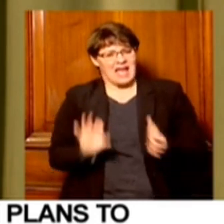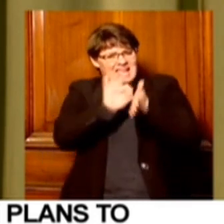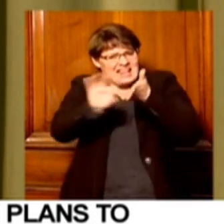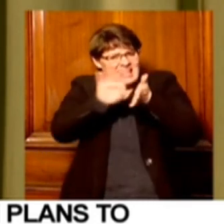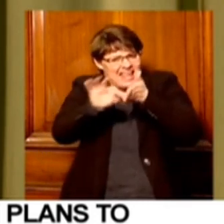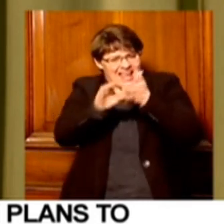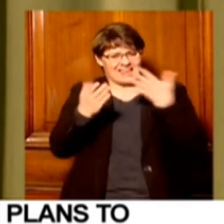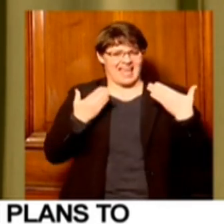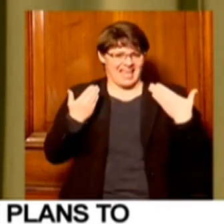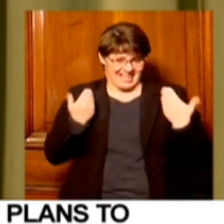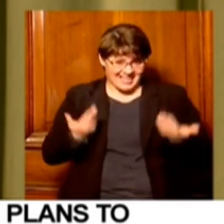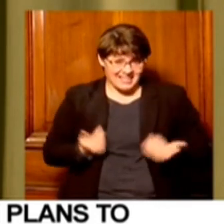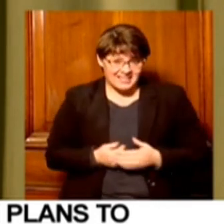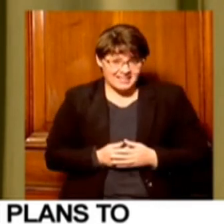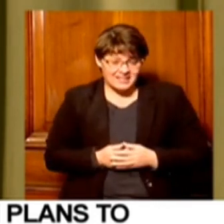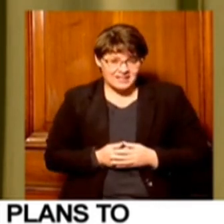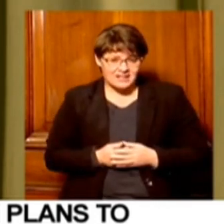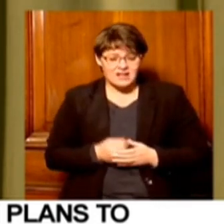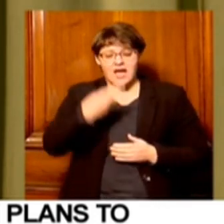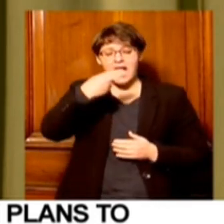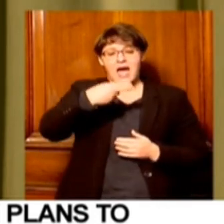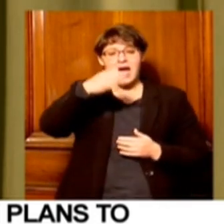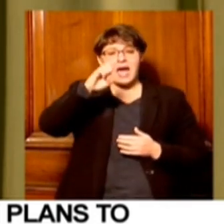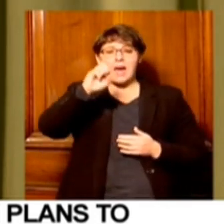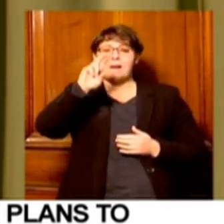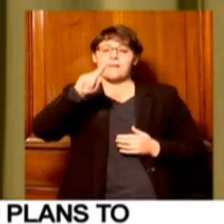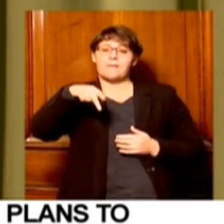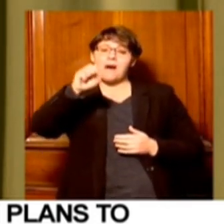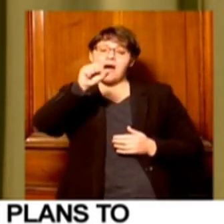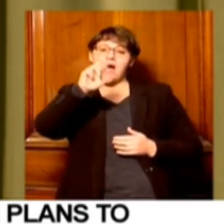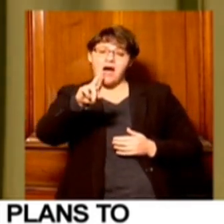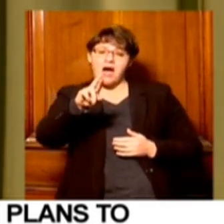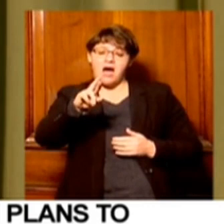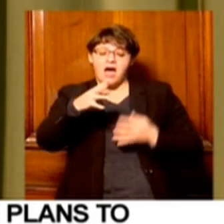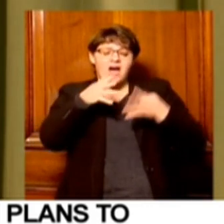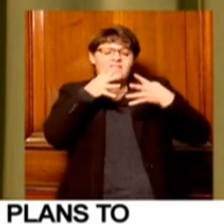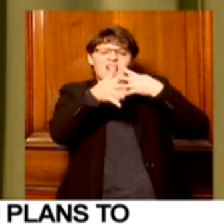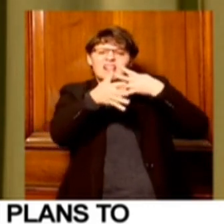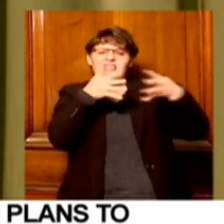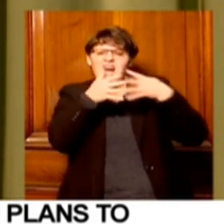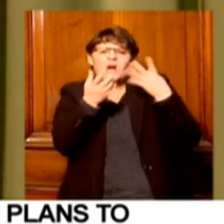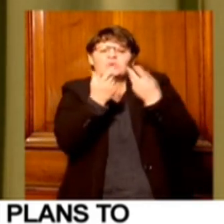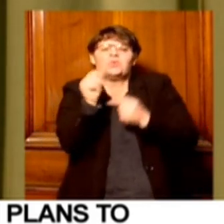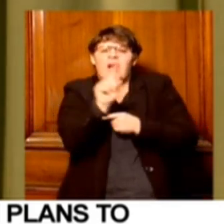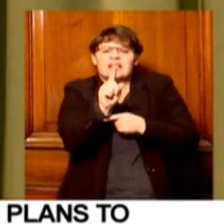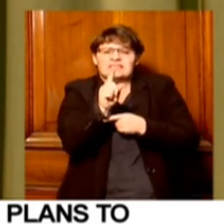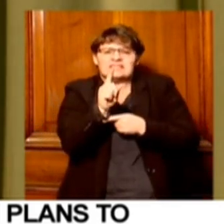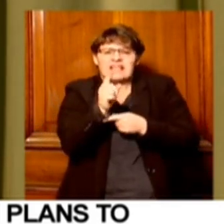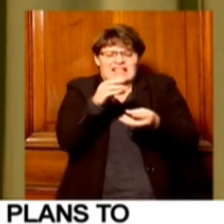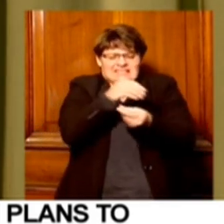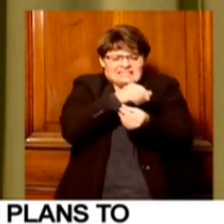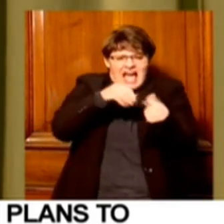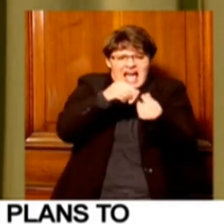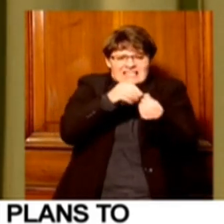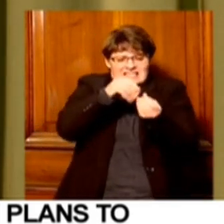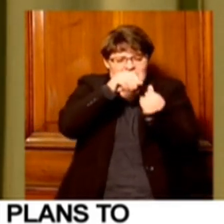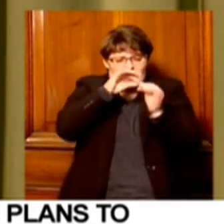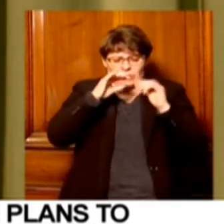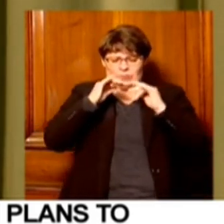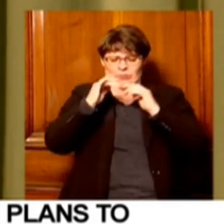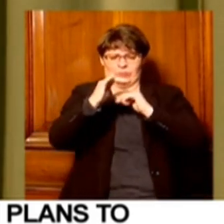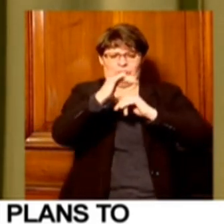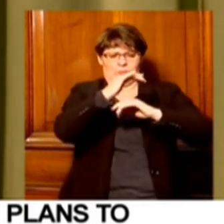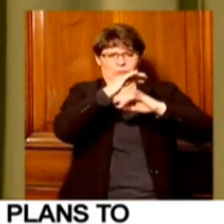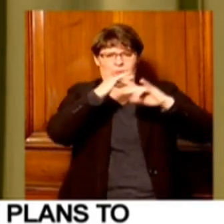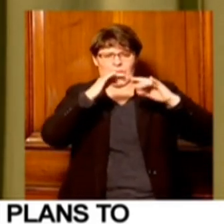are. And the HEPA filter's job is to remove dust particles and